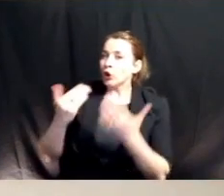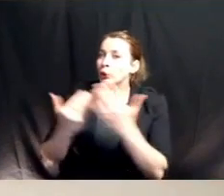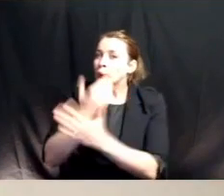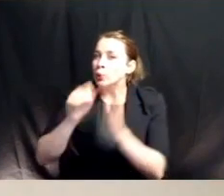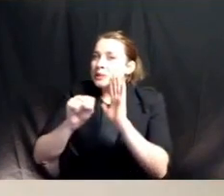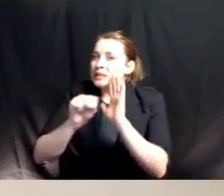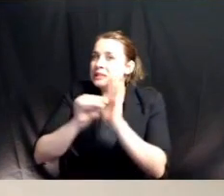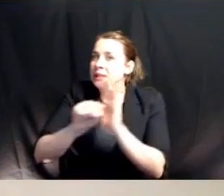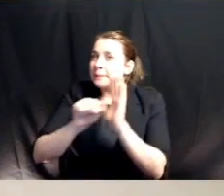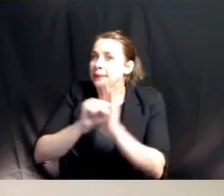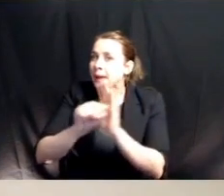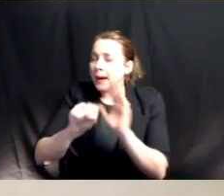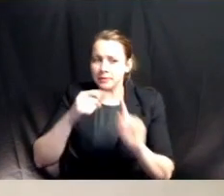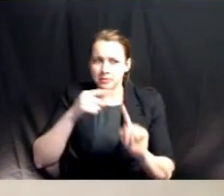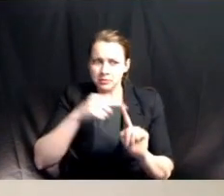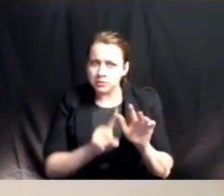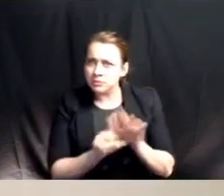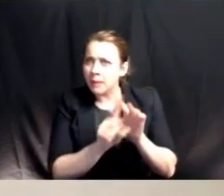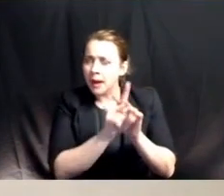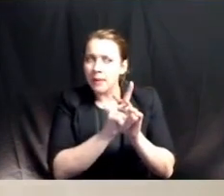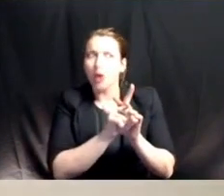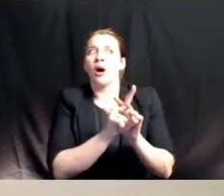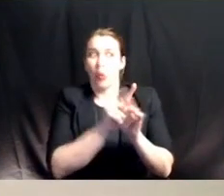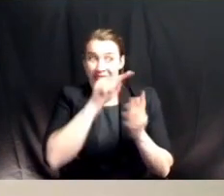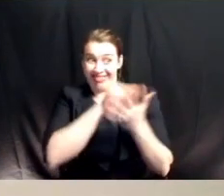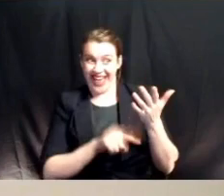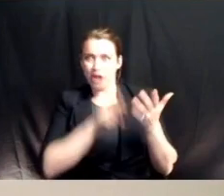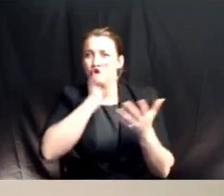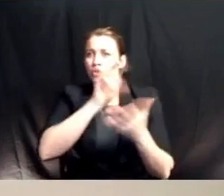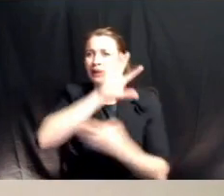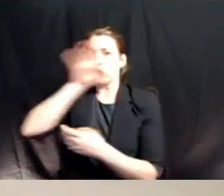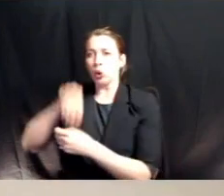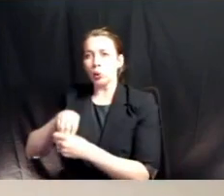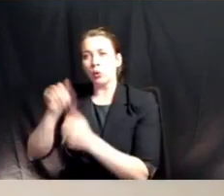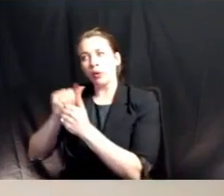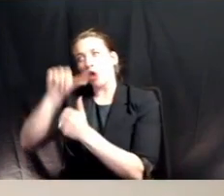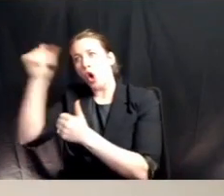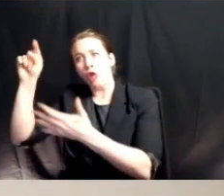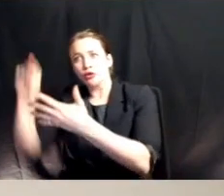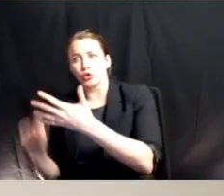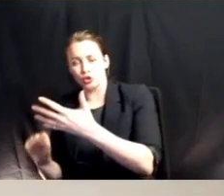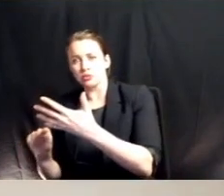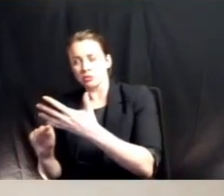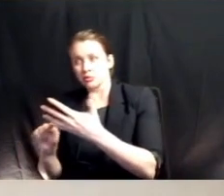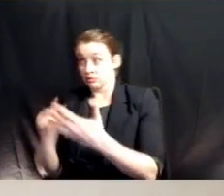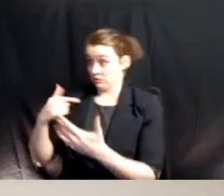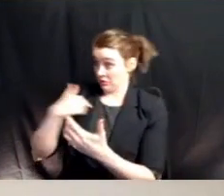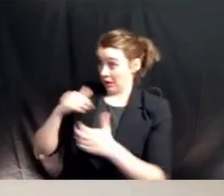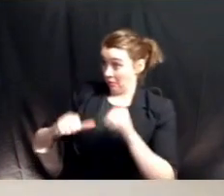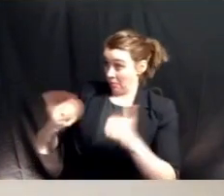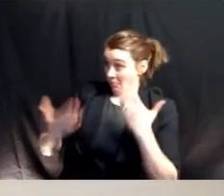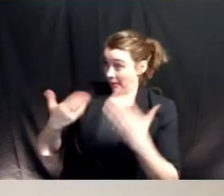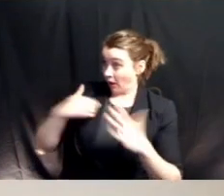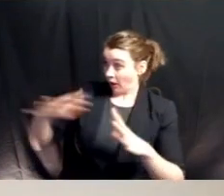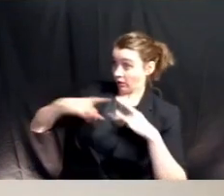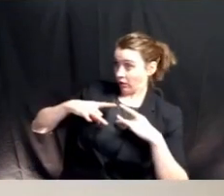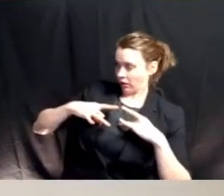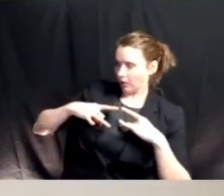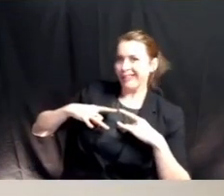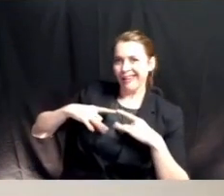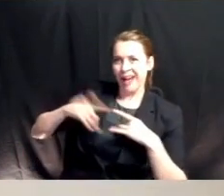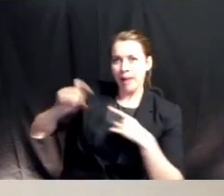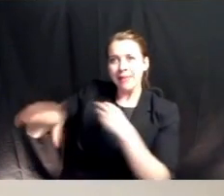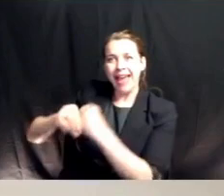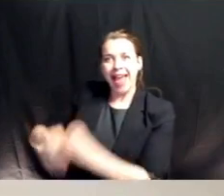to suggest that they should be included as symptoms when you think about this COVID-19. We see that potentially in